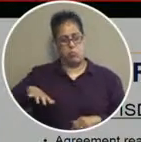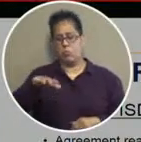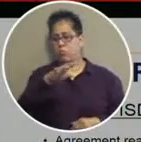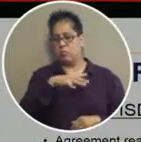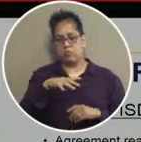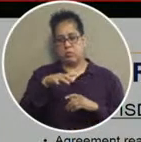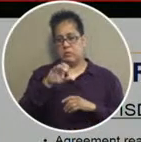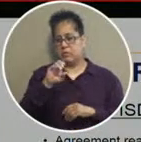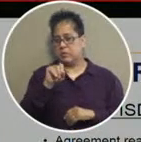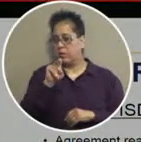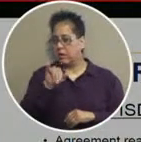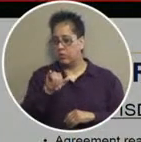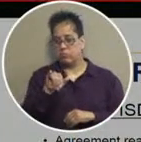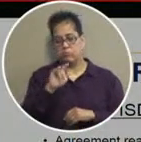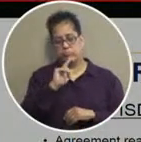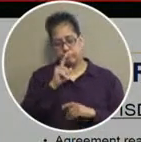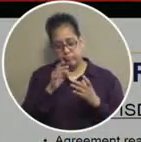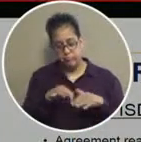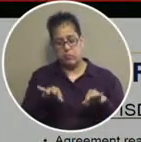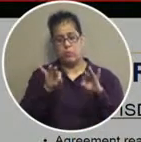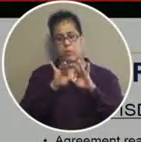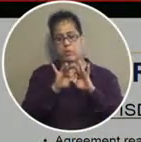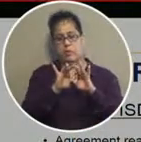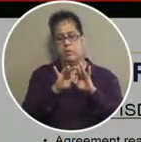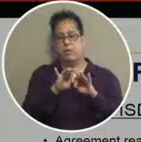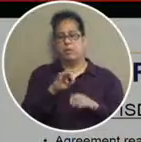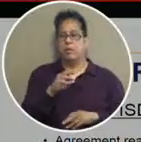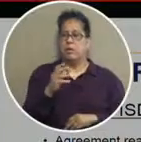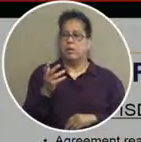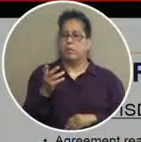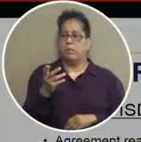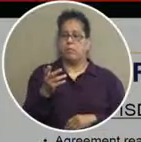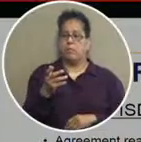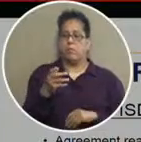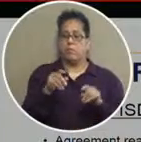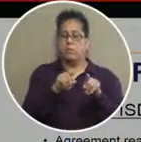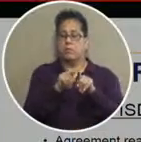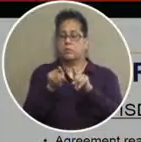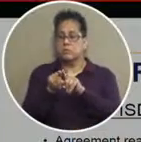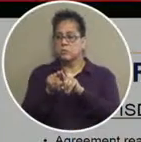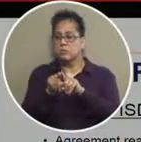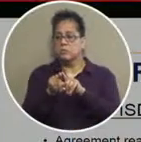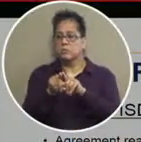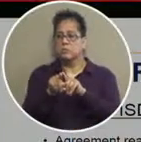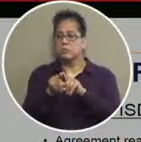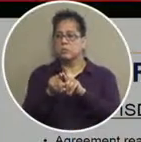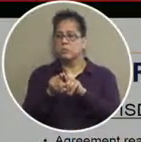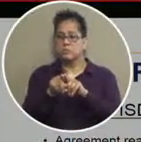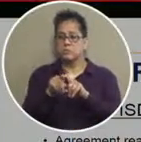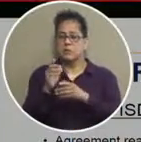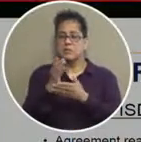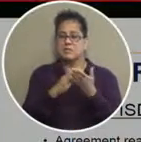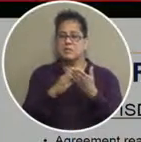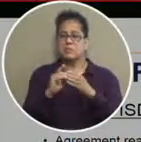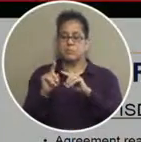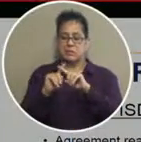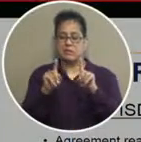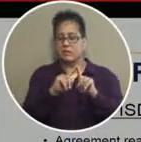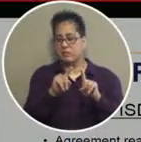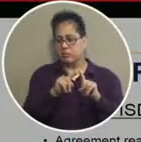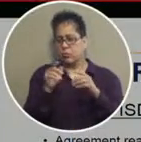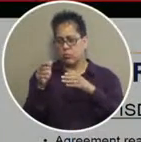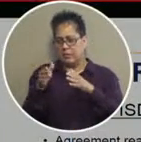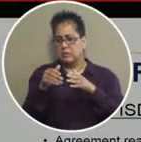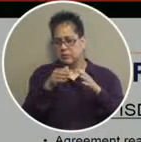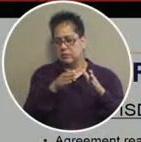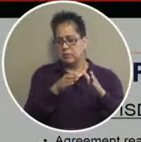the county is incredibly important. They're all taking some different